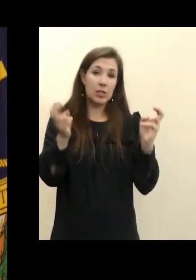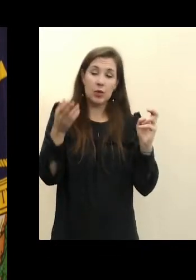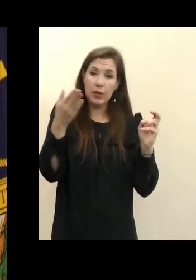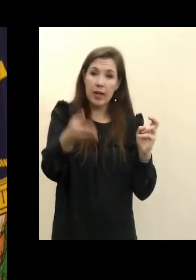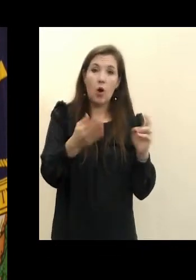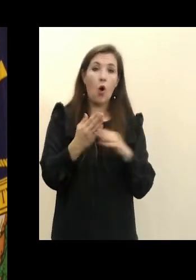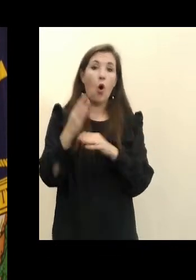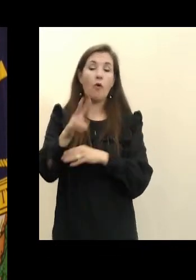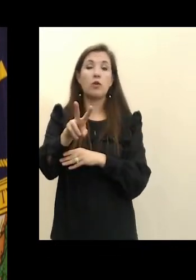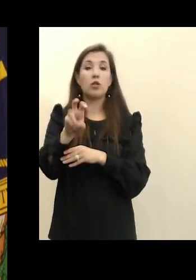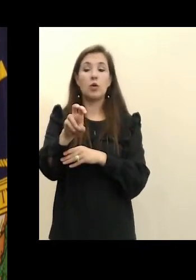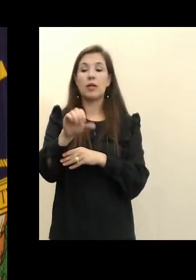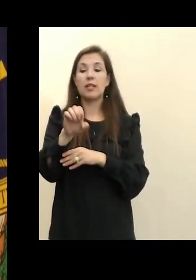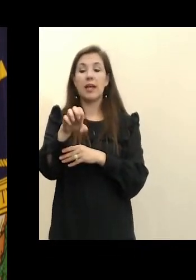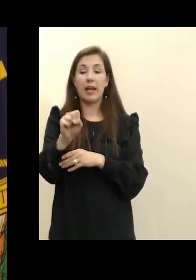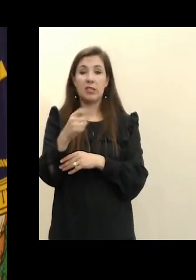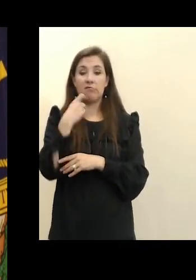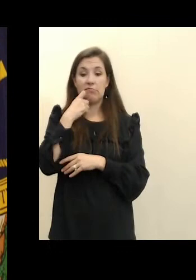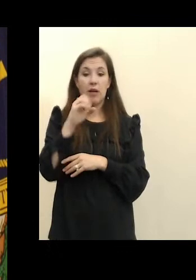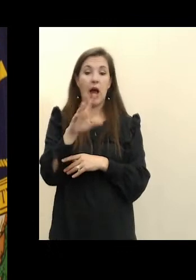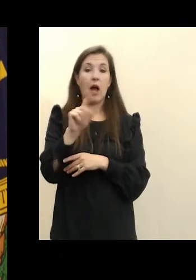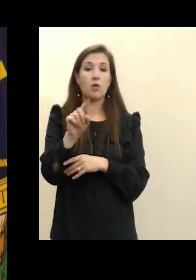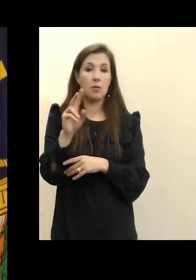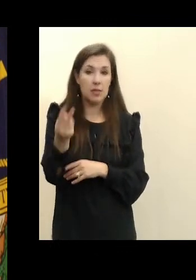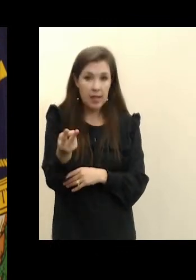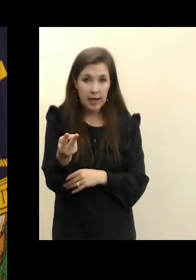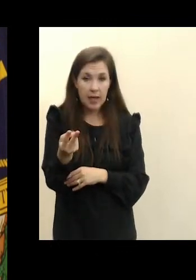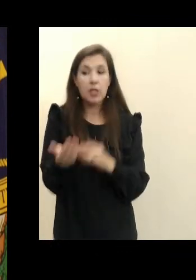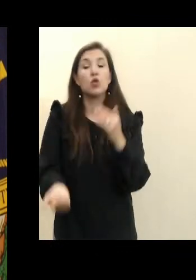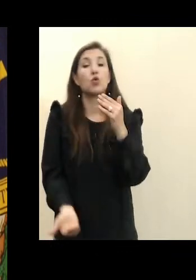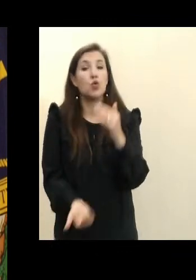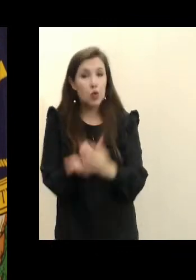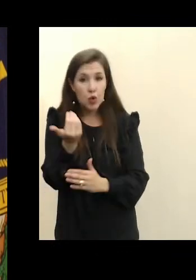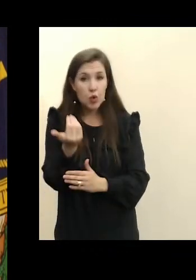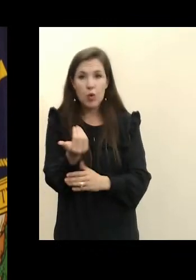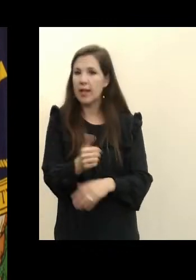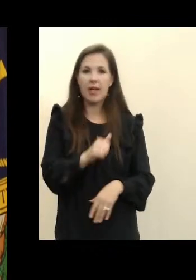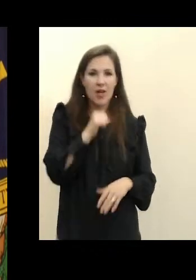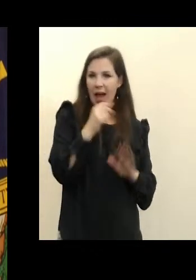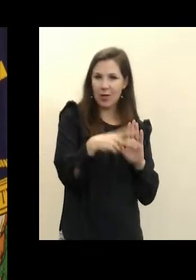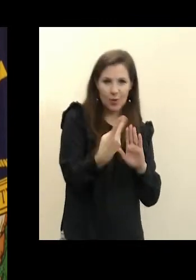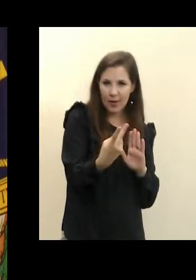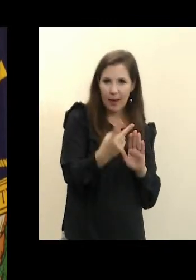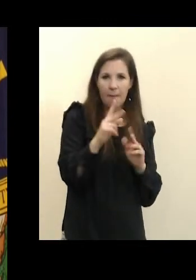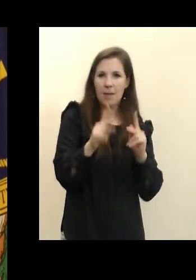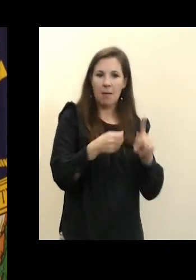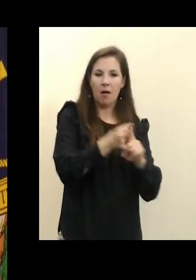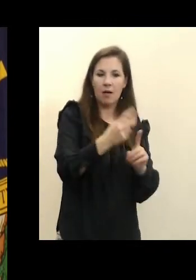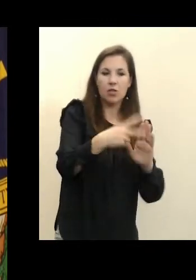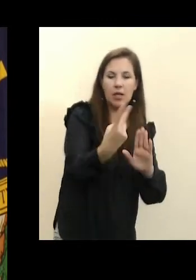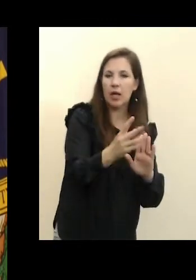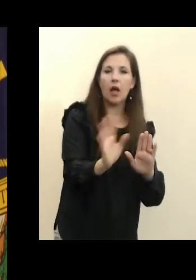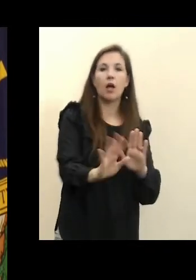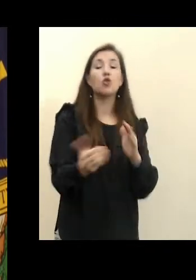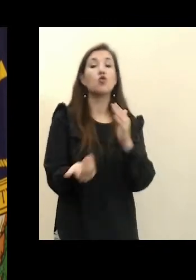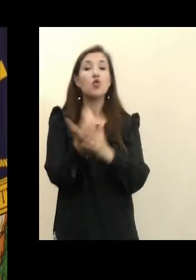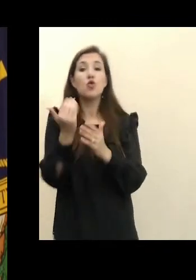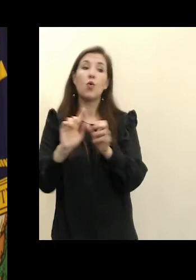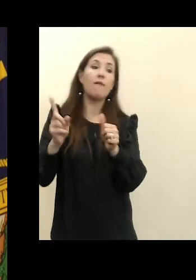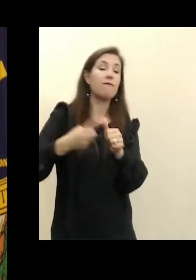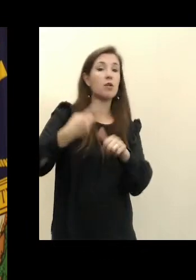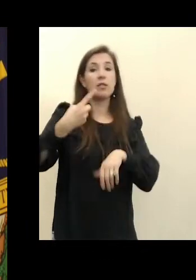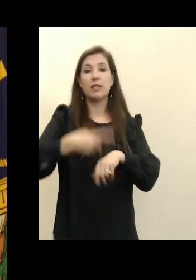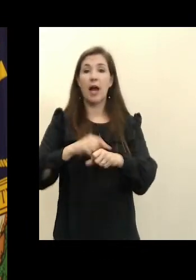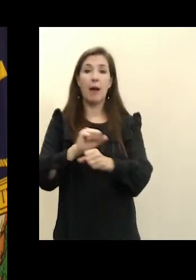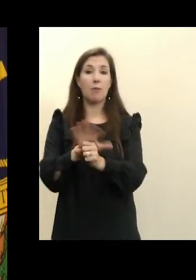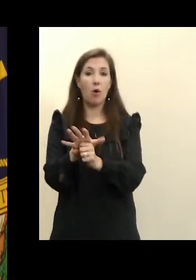that were recorded on October 2nd. And these are new cases. These are not duplicates. These are people who are having brand new cases, first time